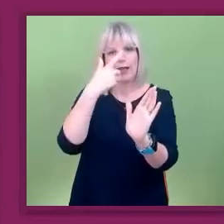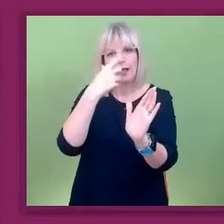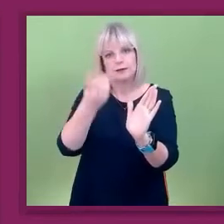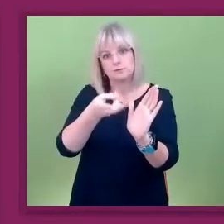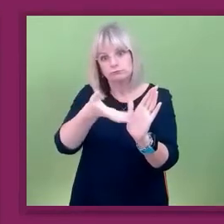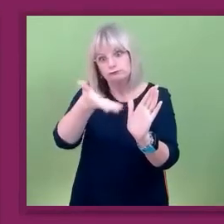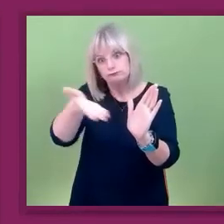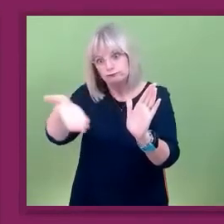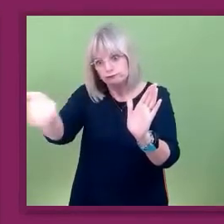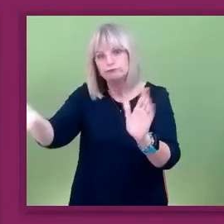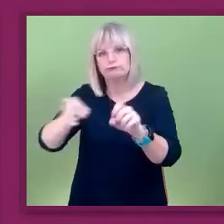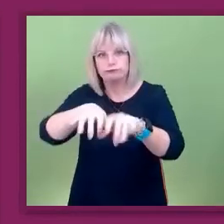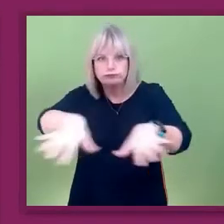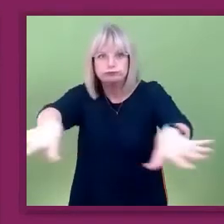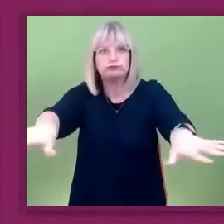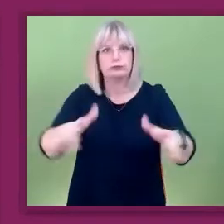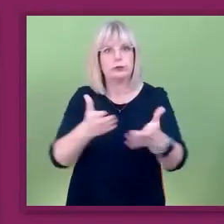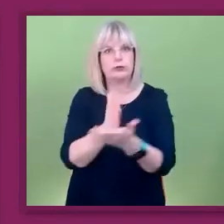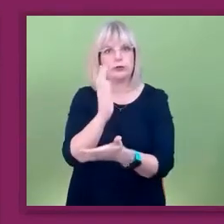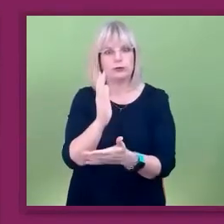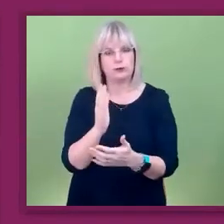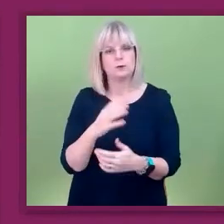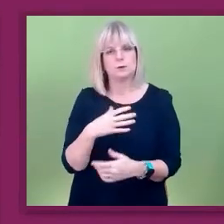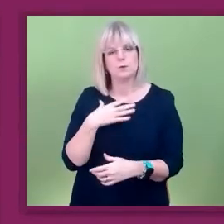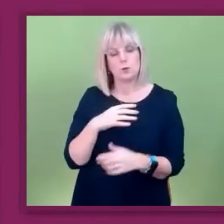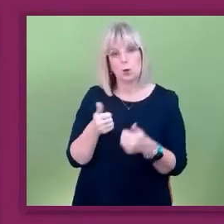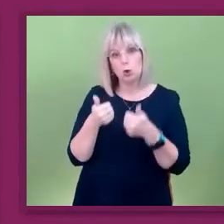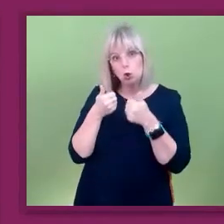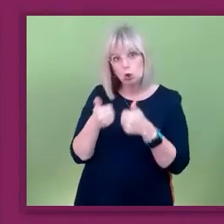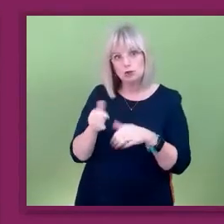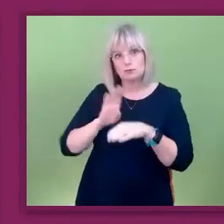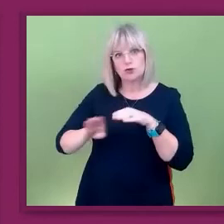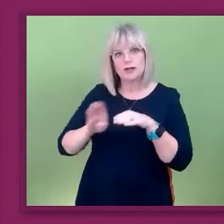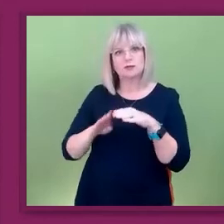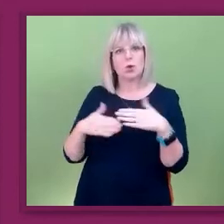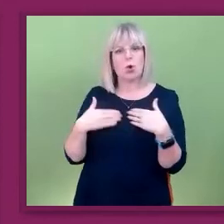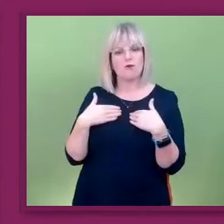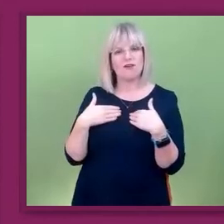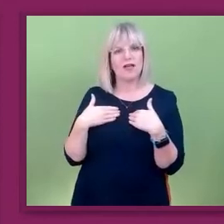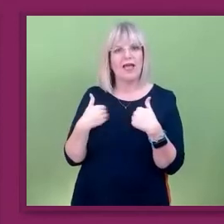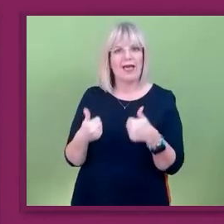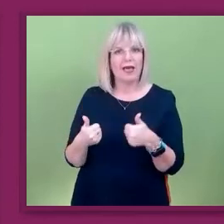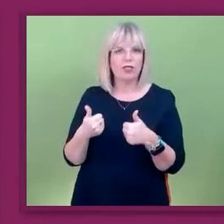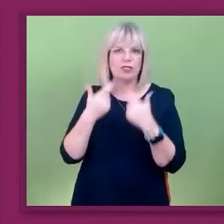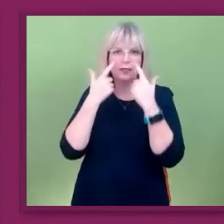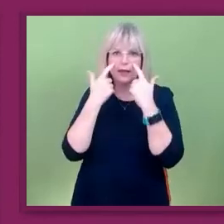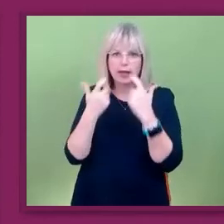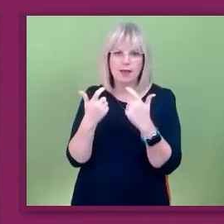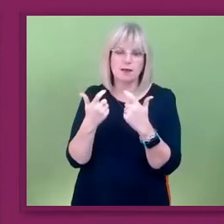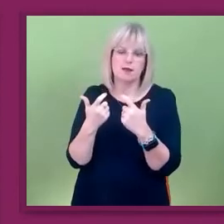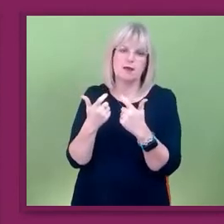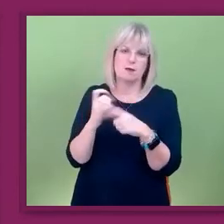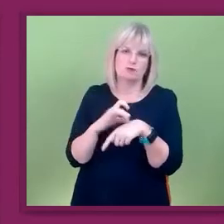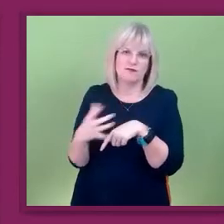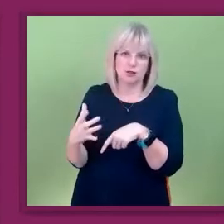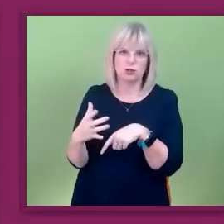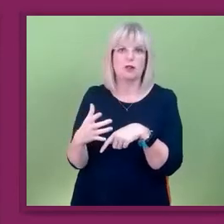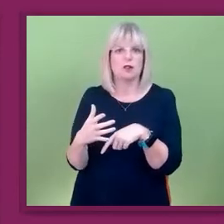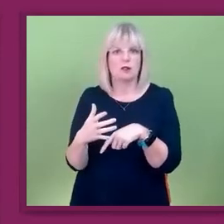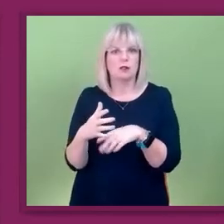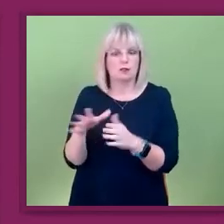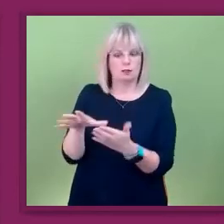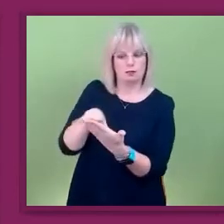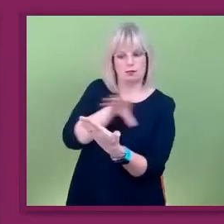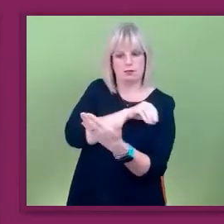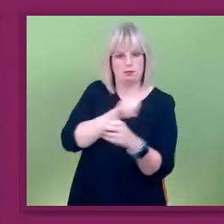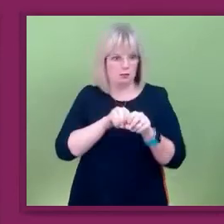good practice of healthcare professionals are implemented throughout. I just want to make